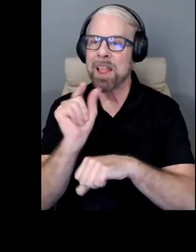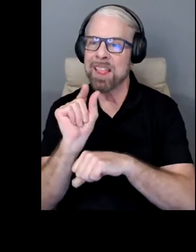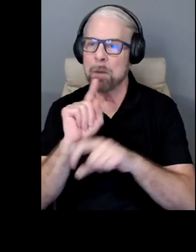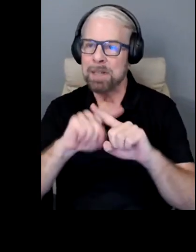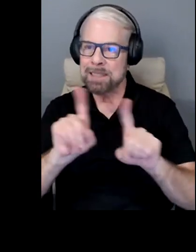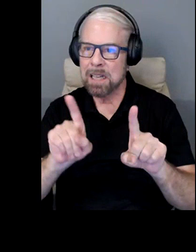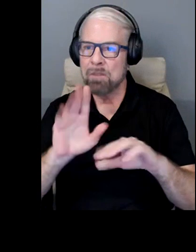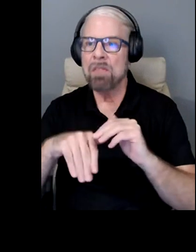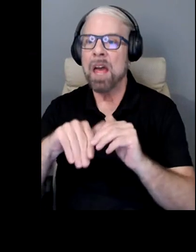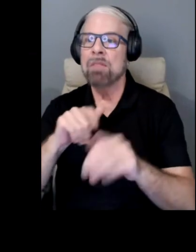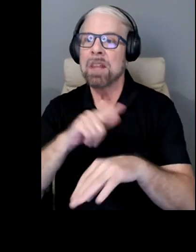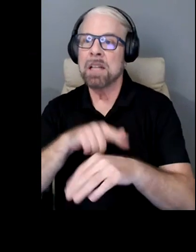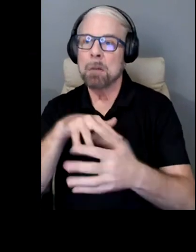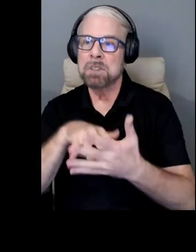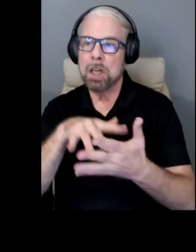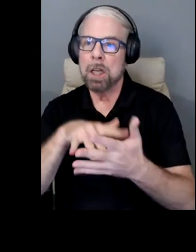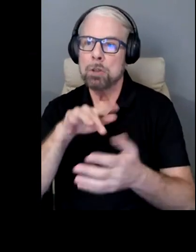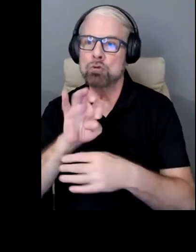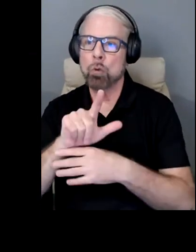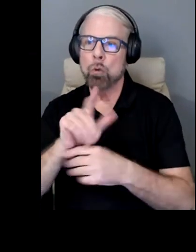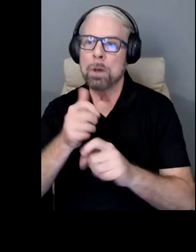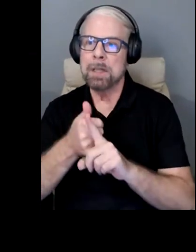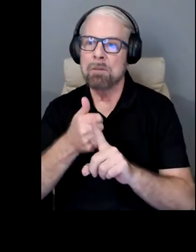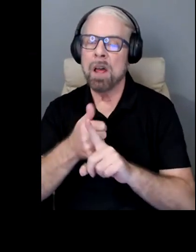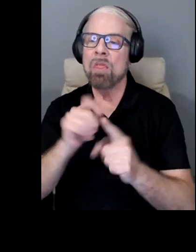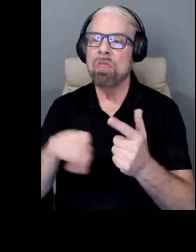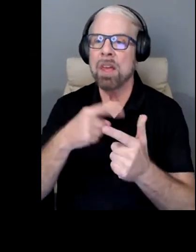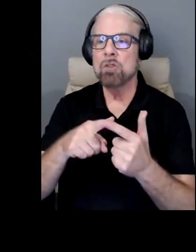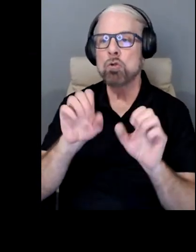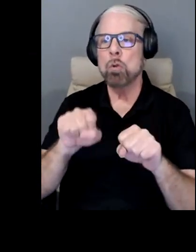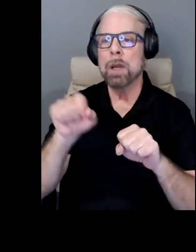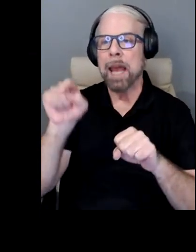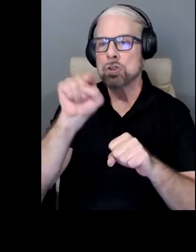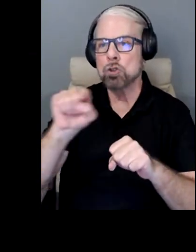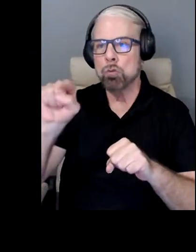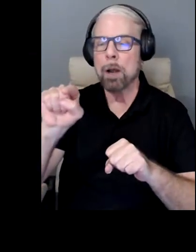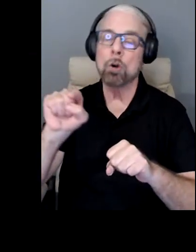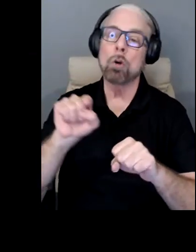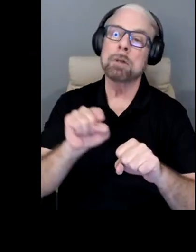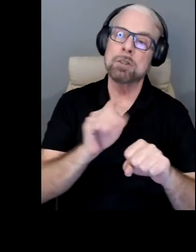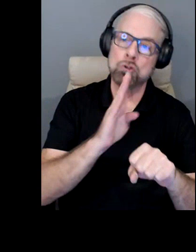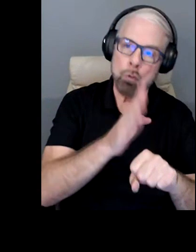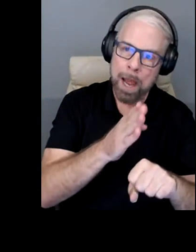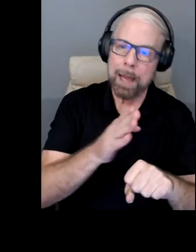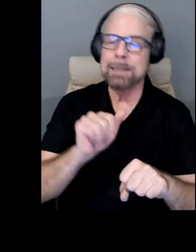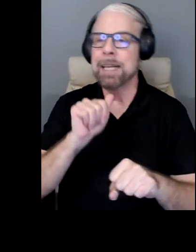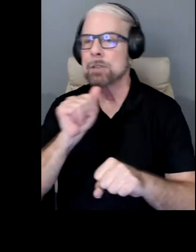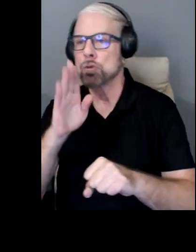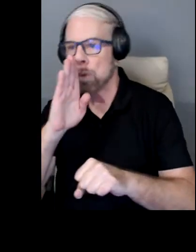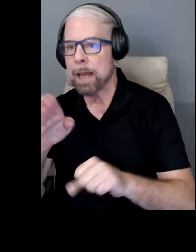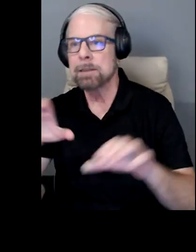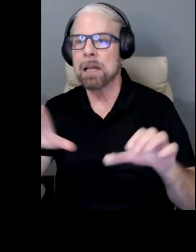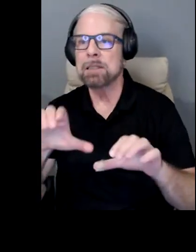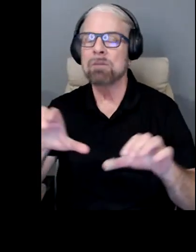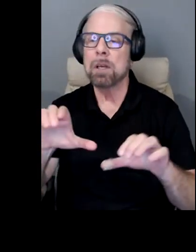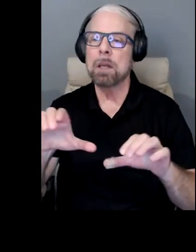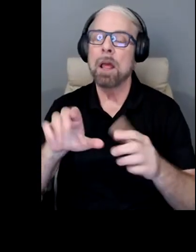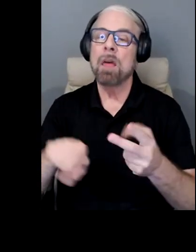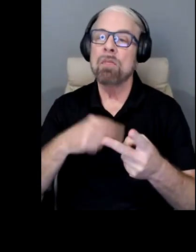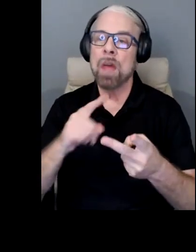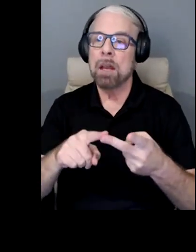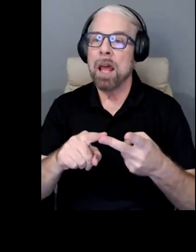than the time study tool itself. It gives you the ability to circle, for example, direct or indirect activity while you're recording your time, but then